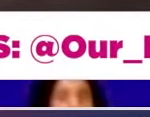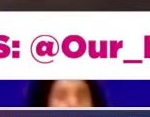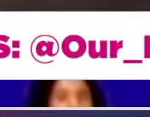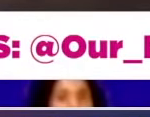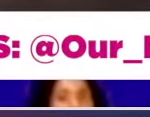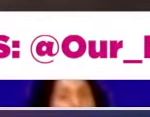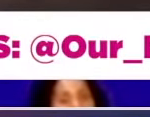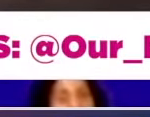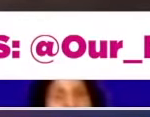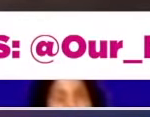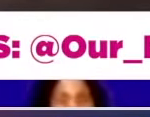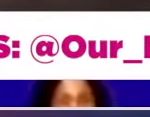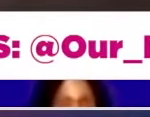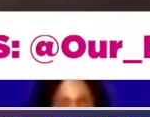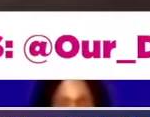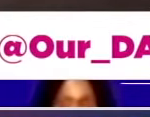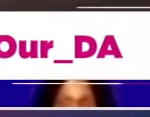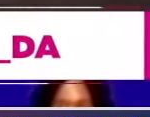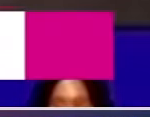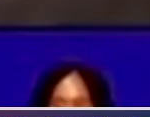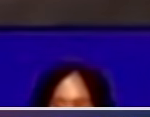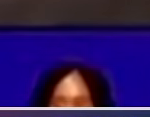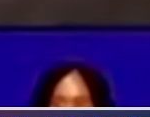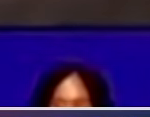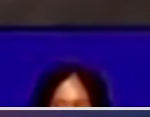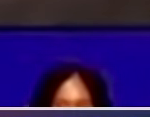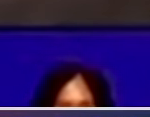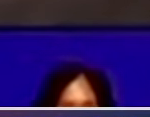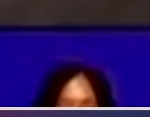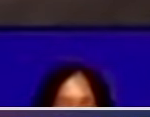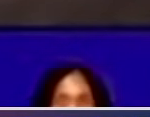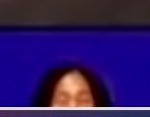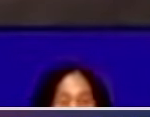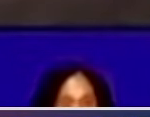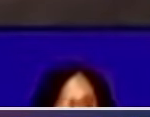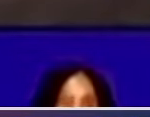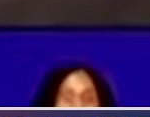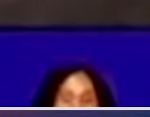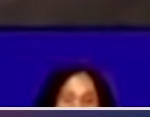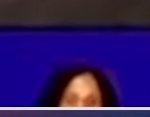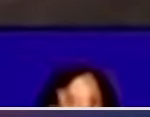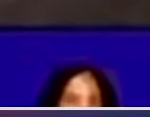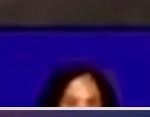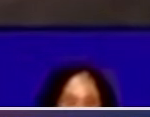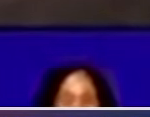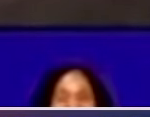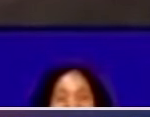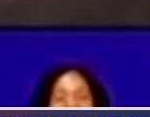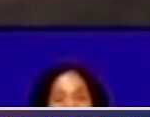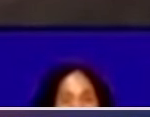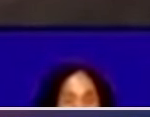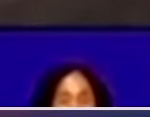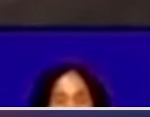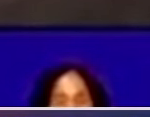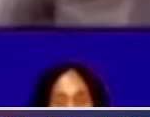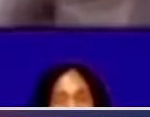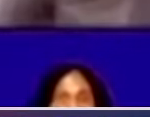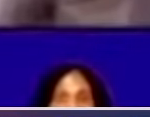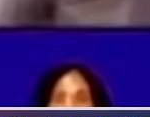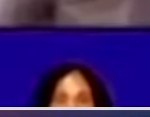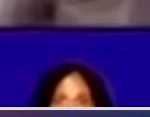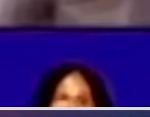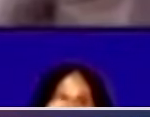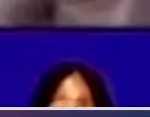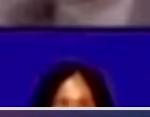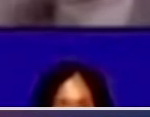President, wherever you may be? Are we going to help you fire your cabinet and give your executive a new start? Will you